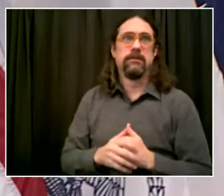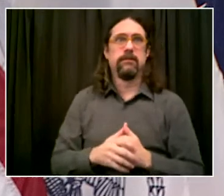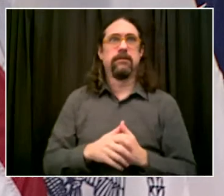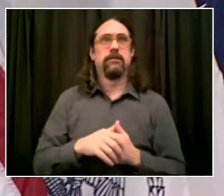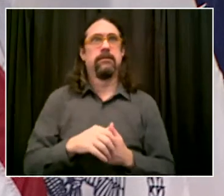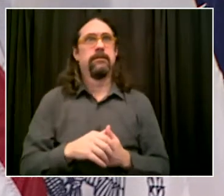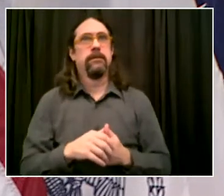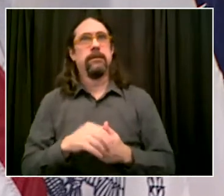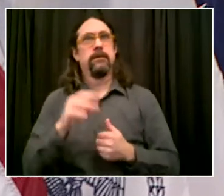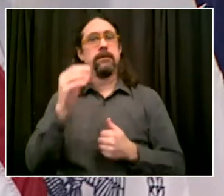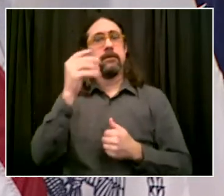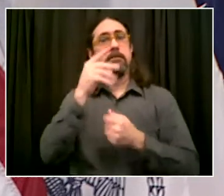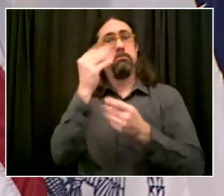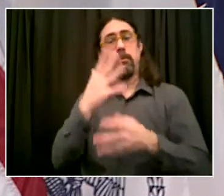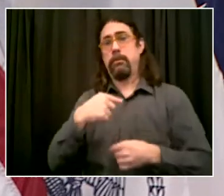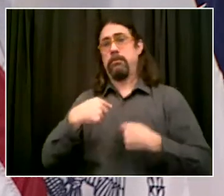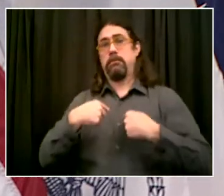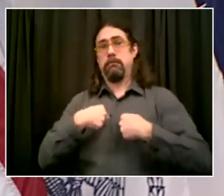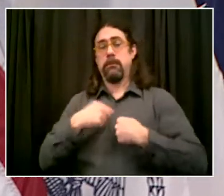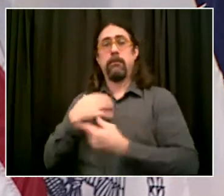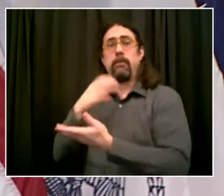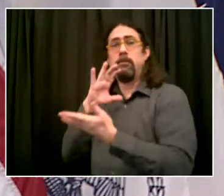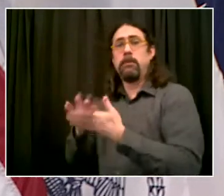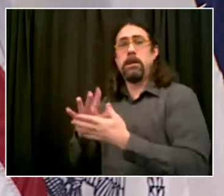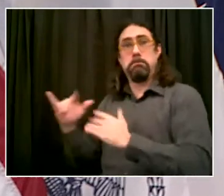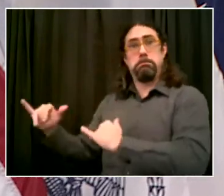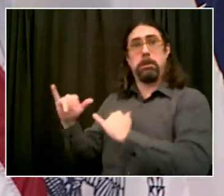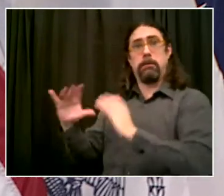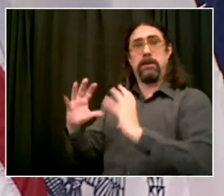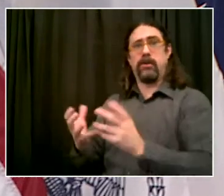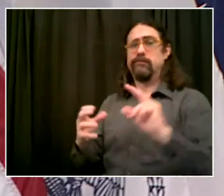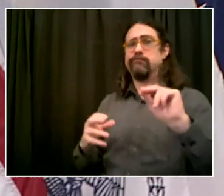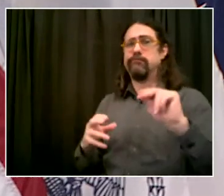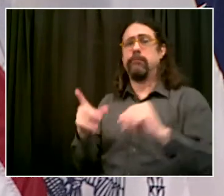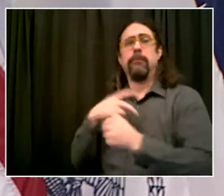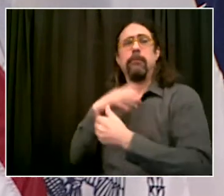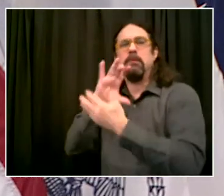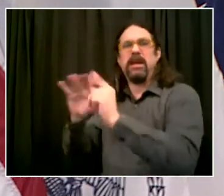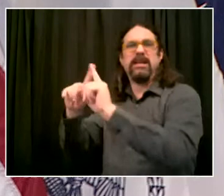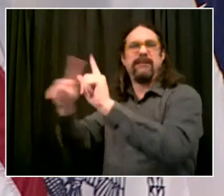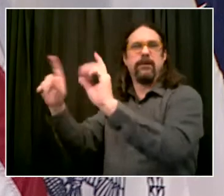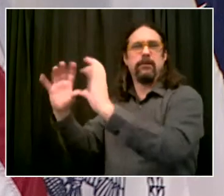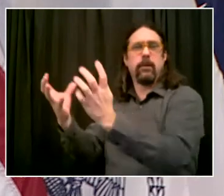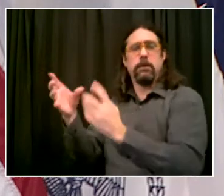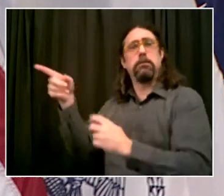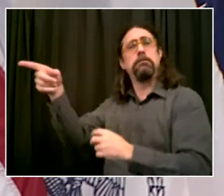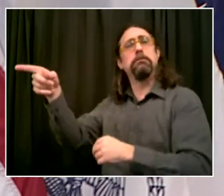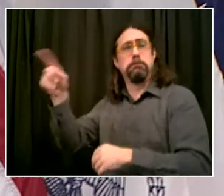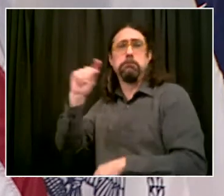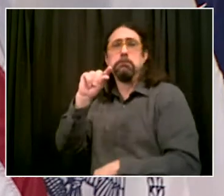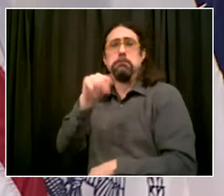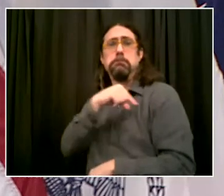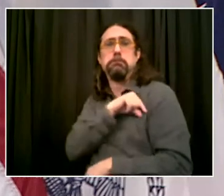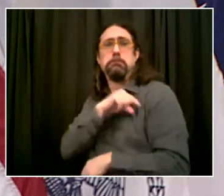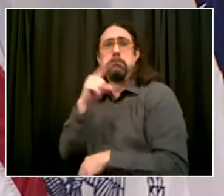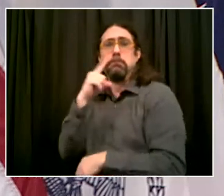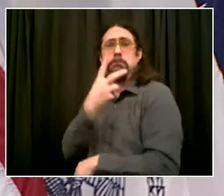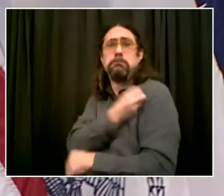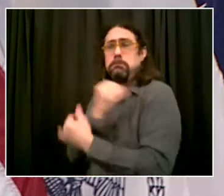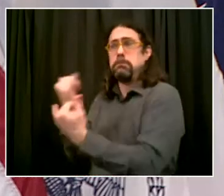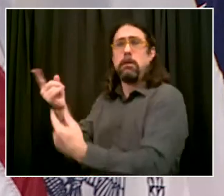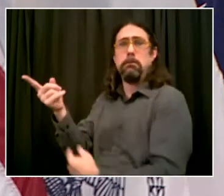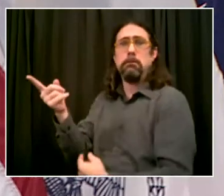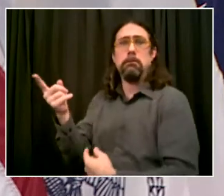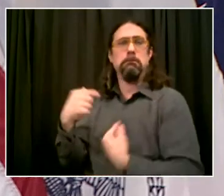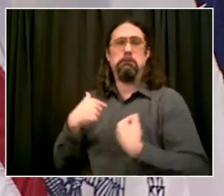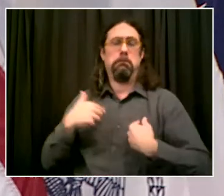until our turn comes up. We think that question of equity and fairness, yeah, you're right. People need to see that